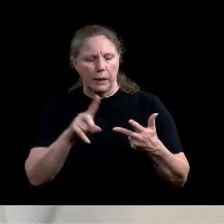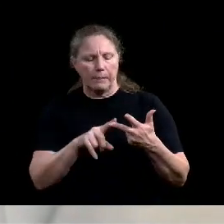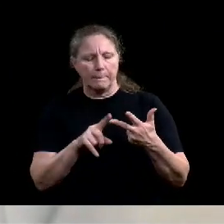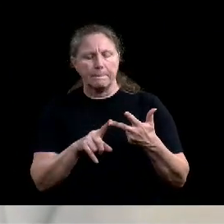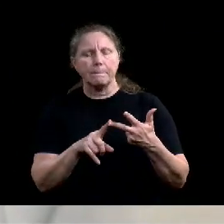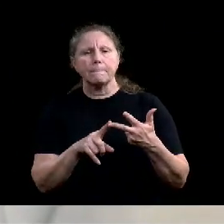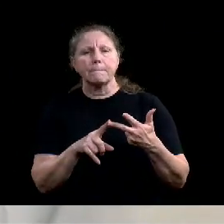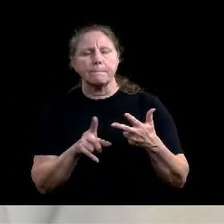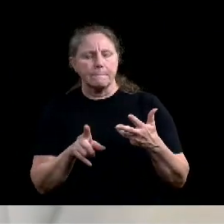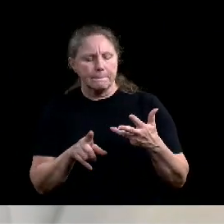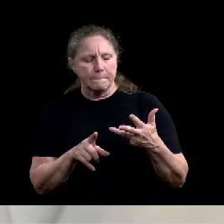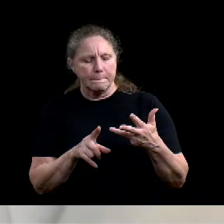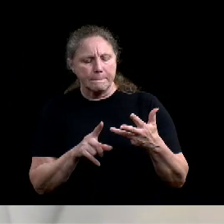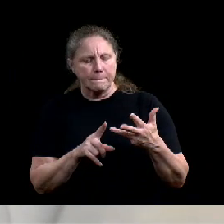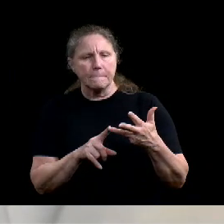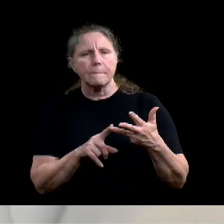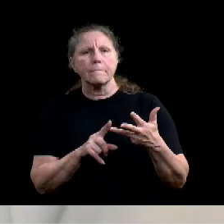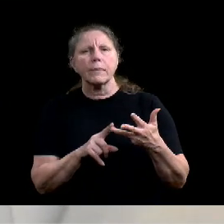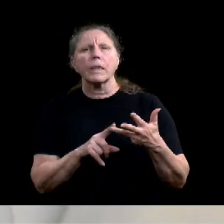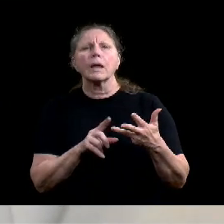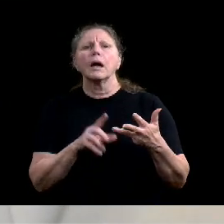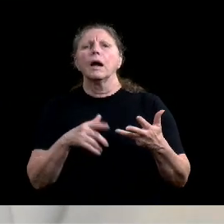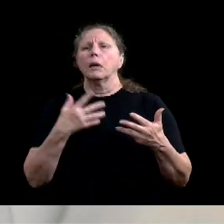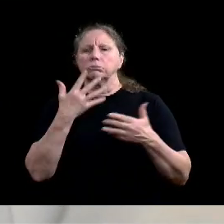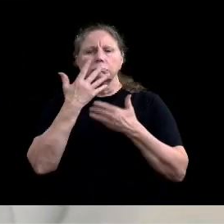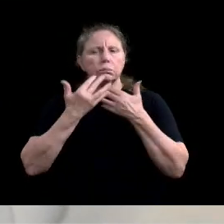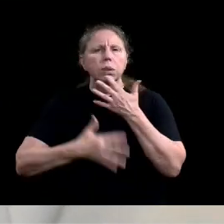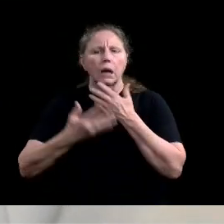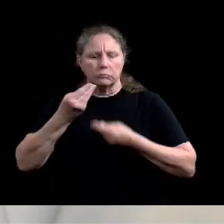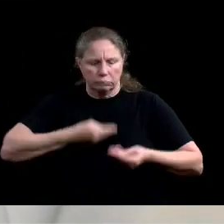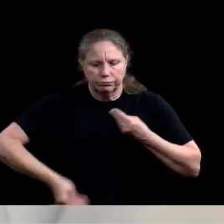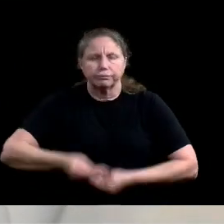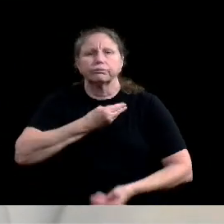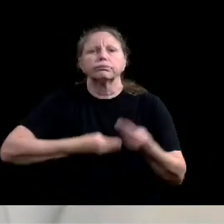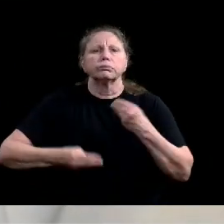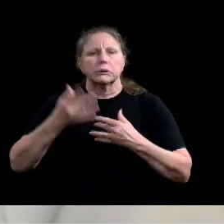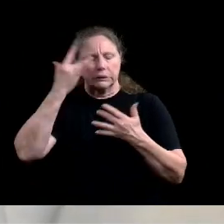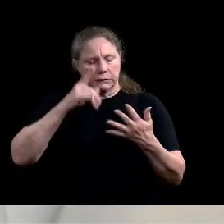disease, so cerebrovascular disease, that's stroke,